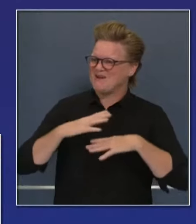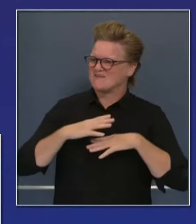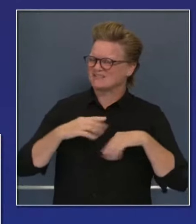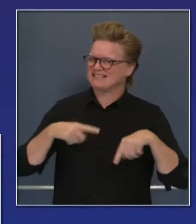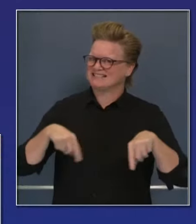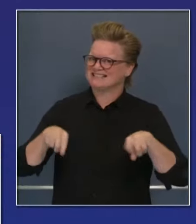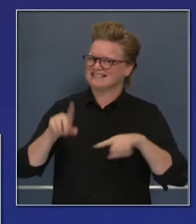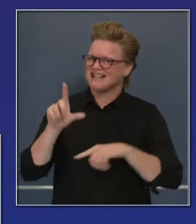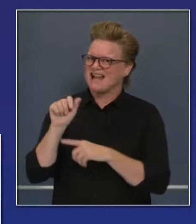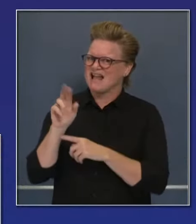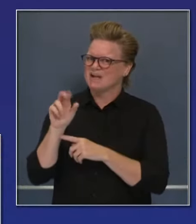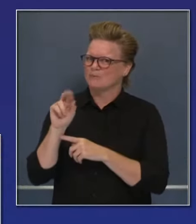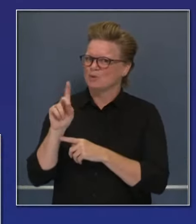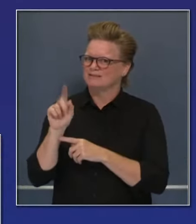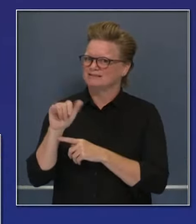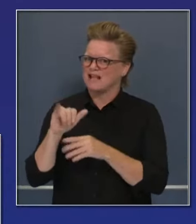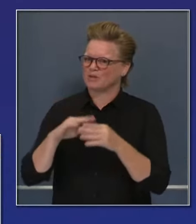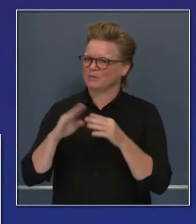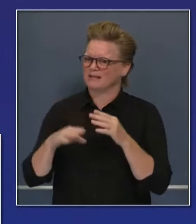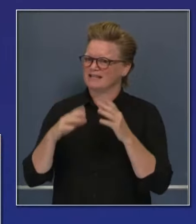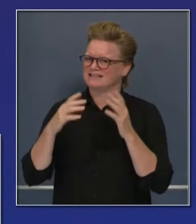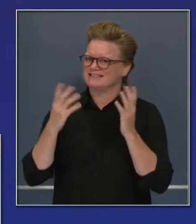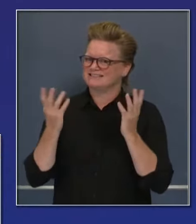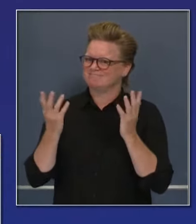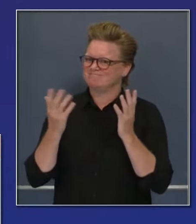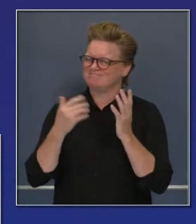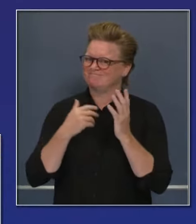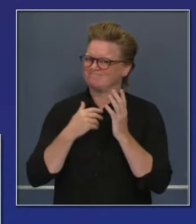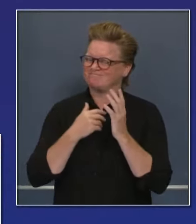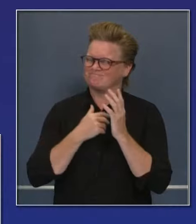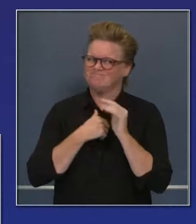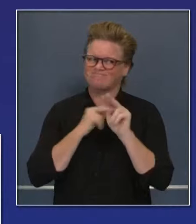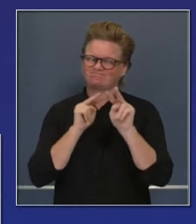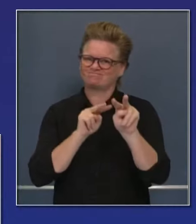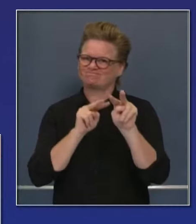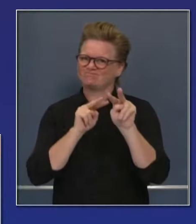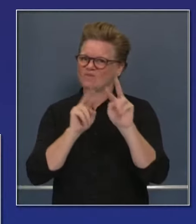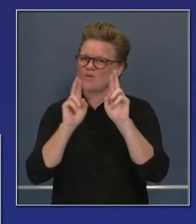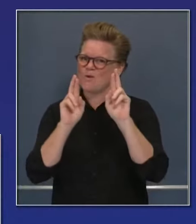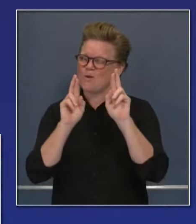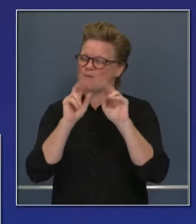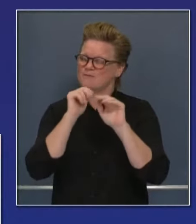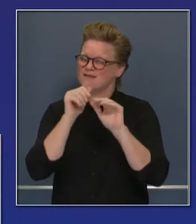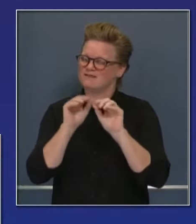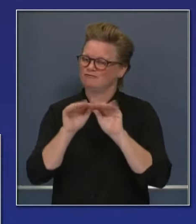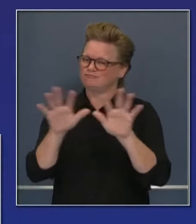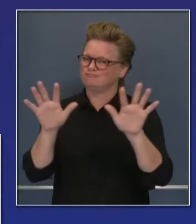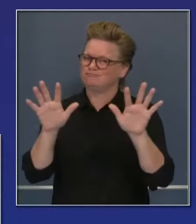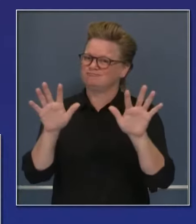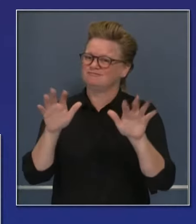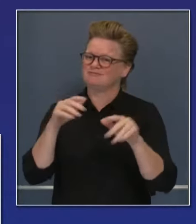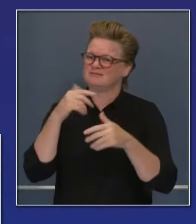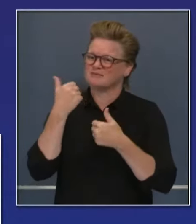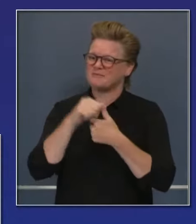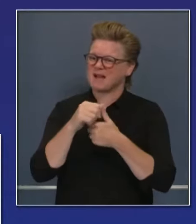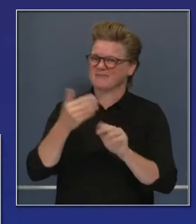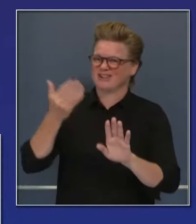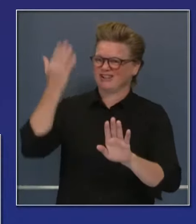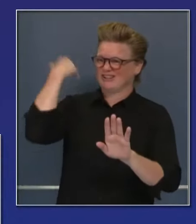spread of this virus. You look back at some seminal periods where we experienced a